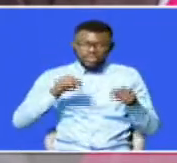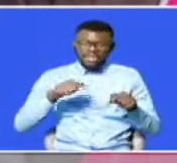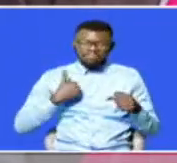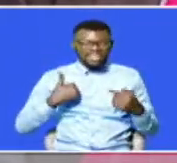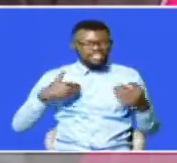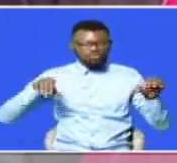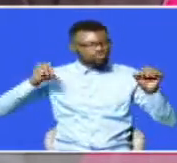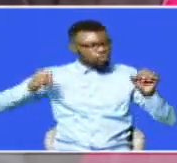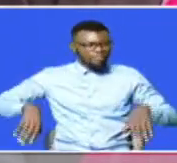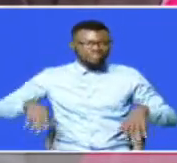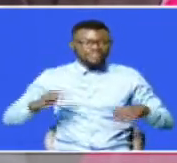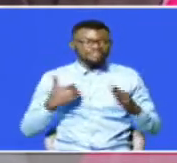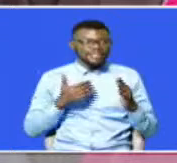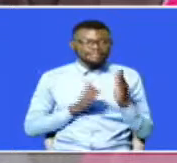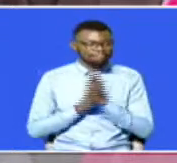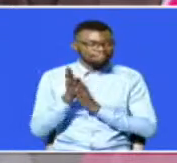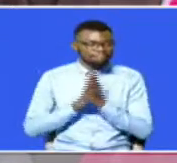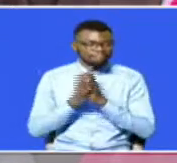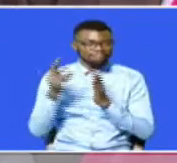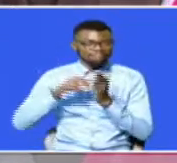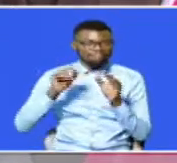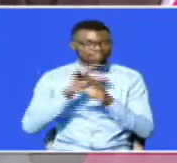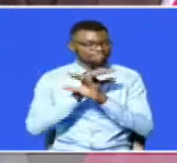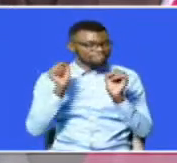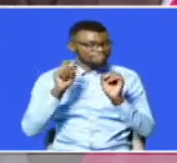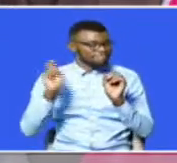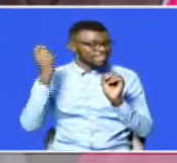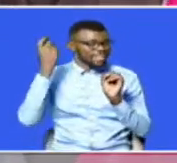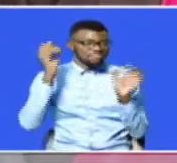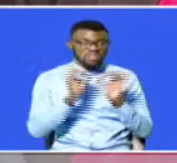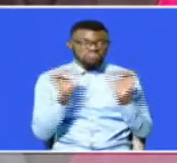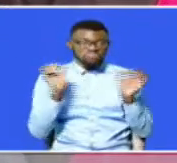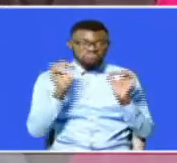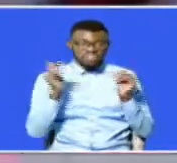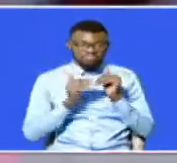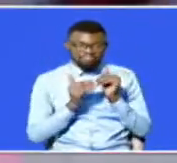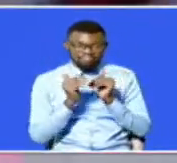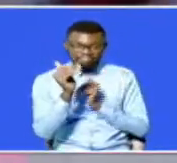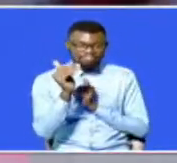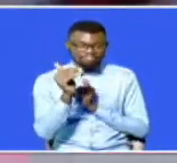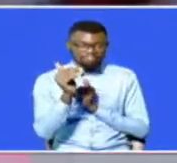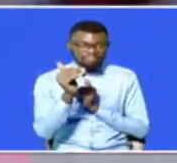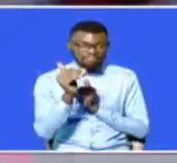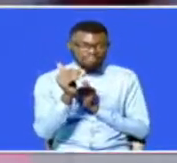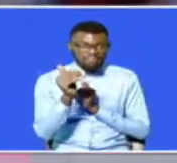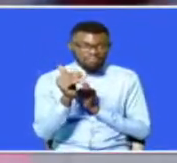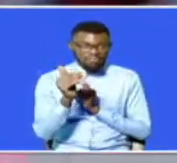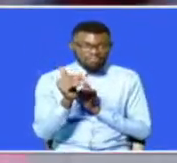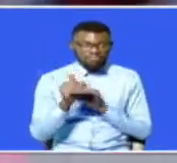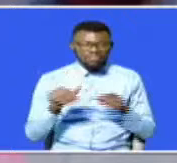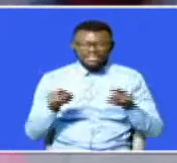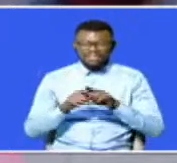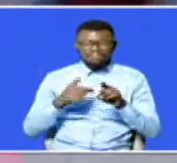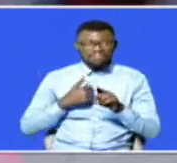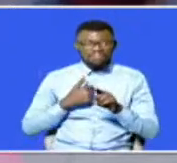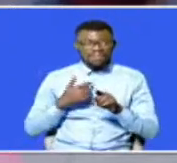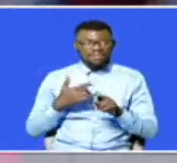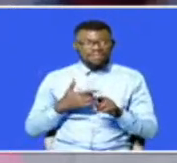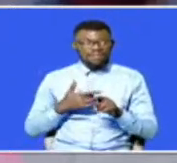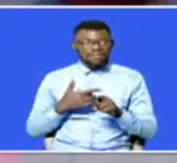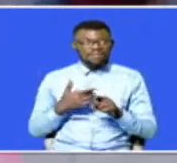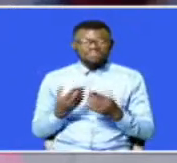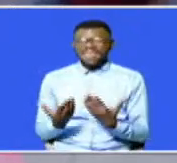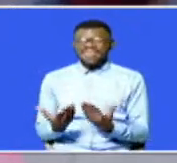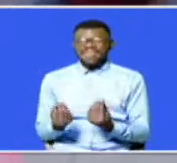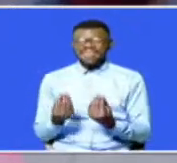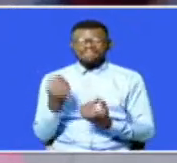for the President of the Republic of Kenya in the forthcoming general election. And for me, it was easy to stand by you. It